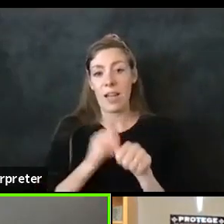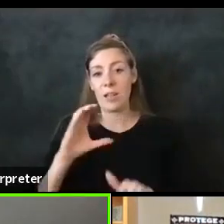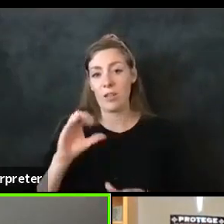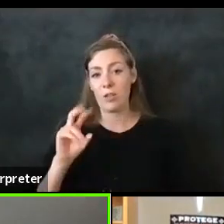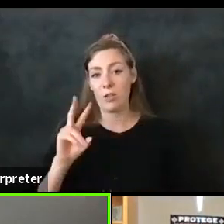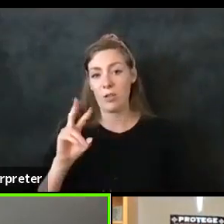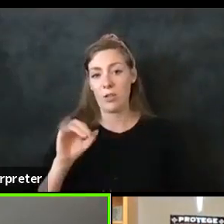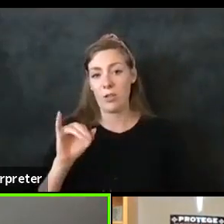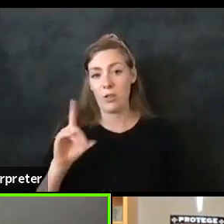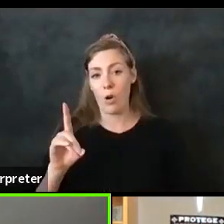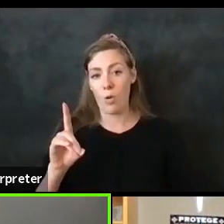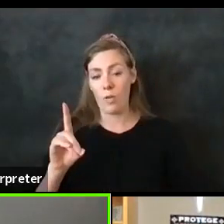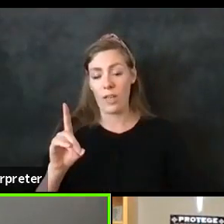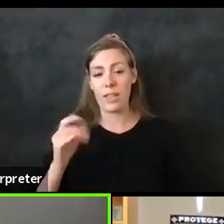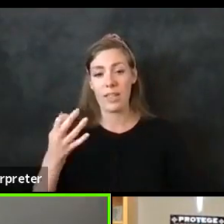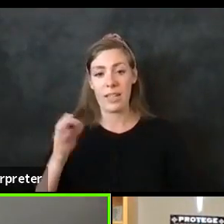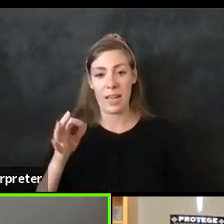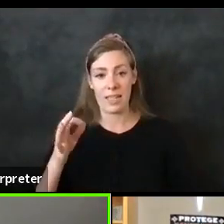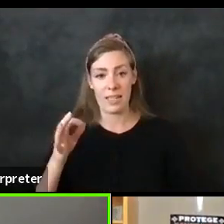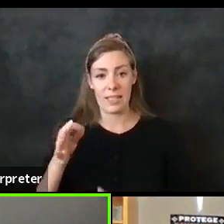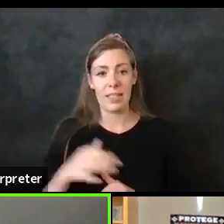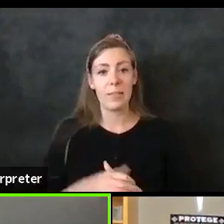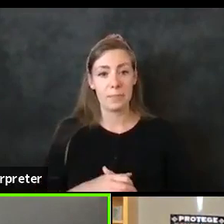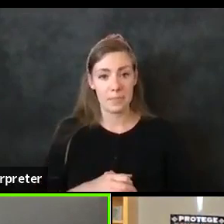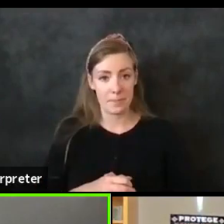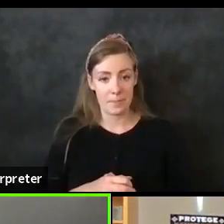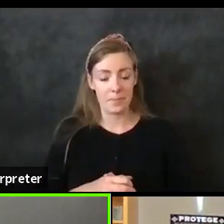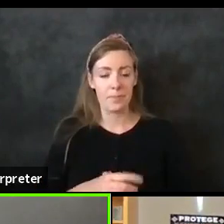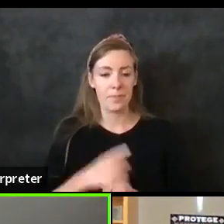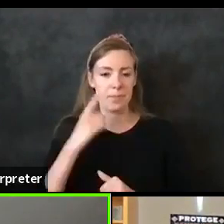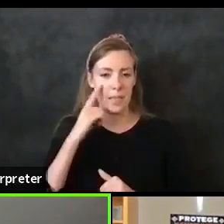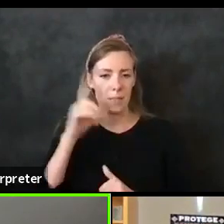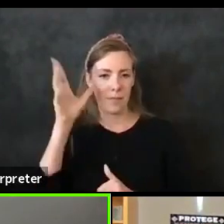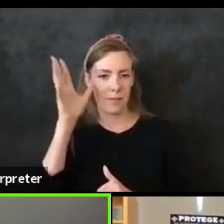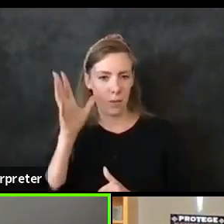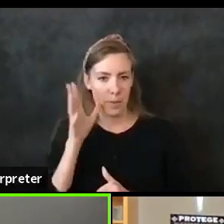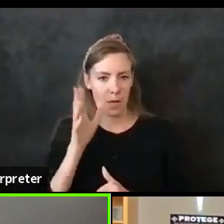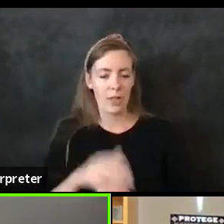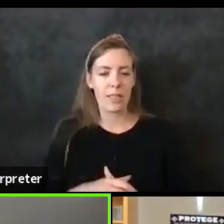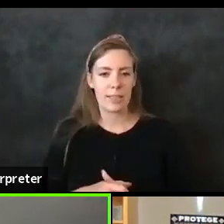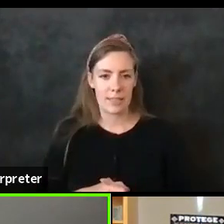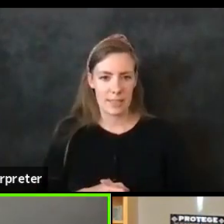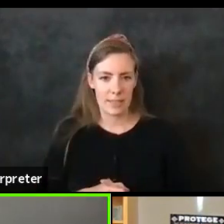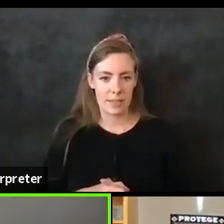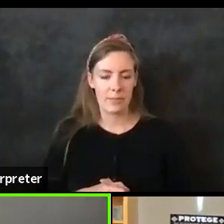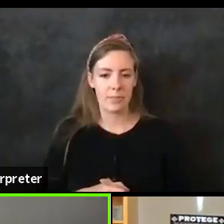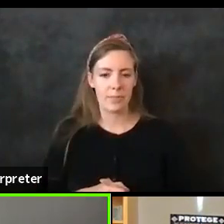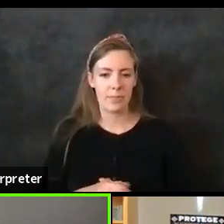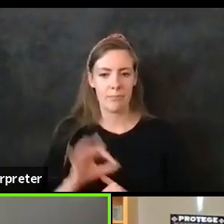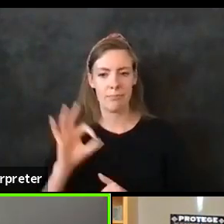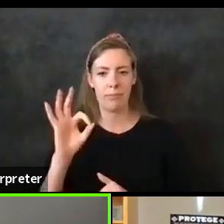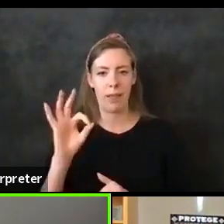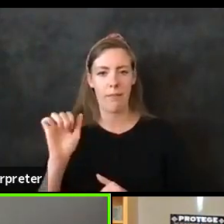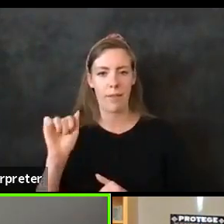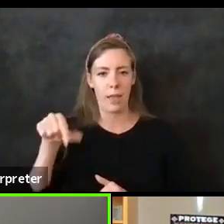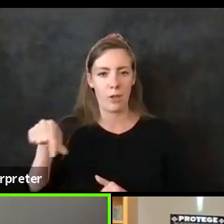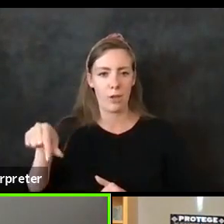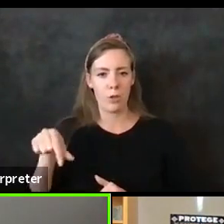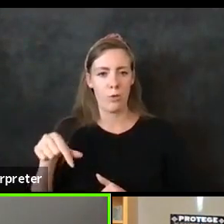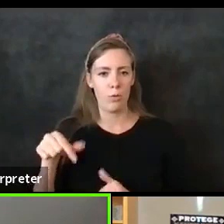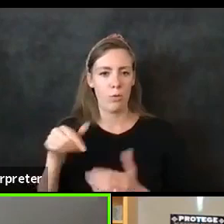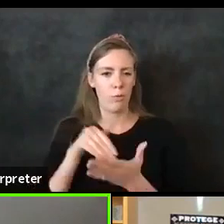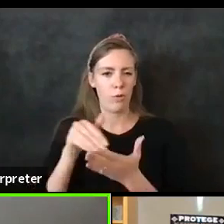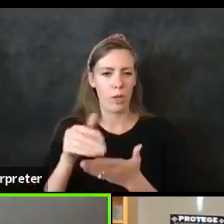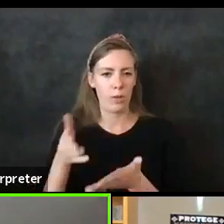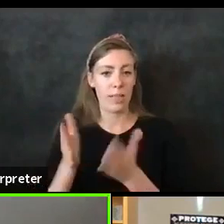parent FAQs. So science behind the COVID-19 vaccine parent FAQs. And both those